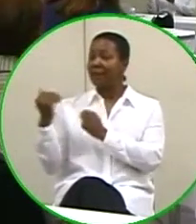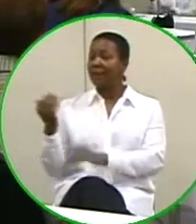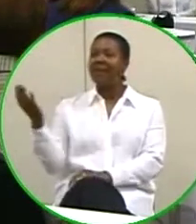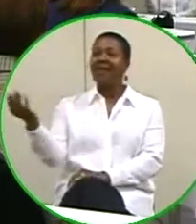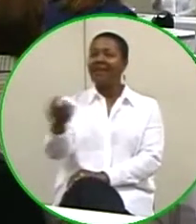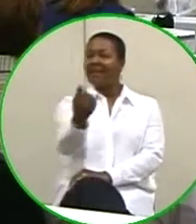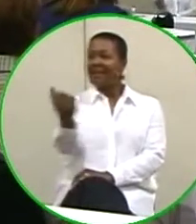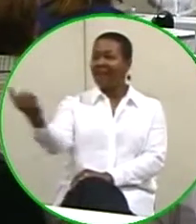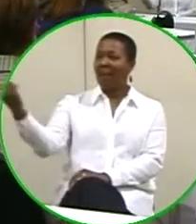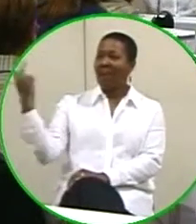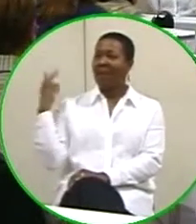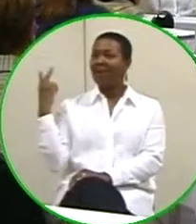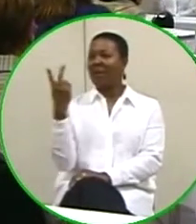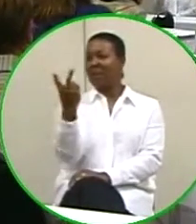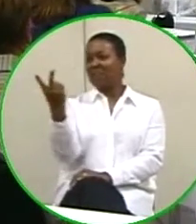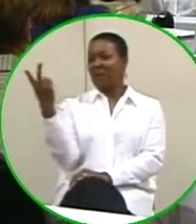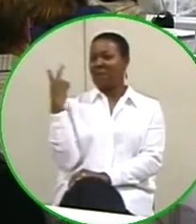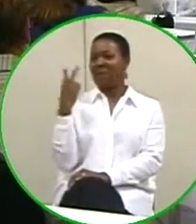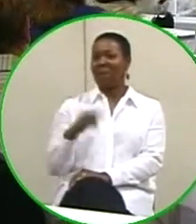Come on up.